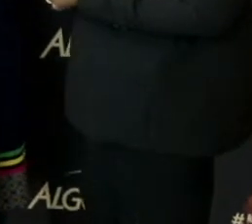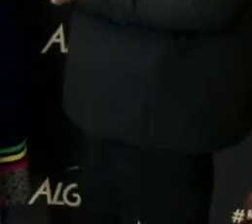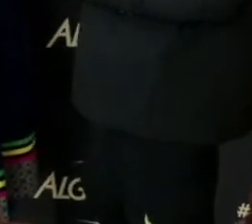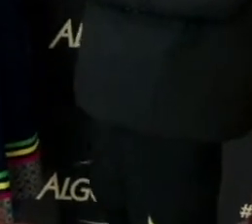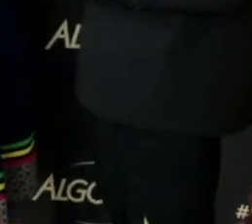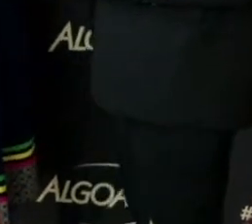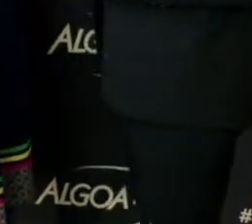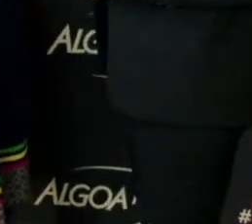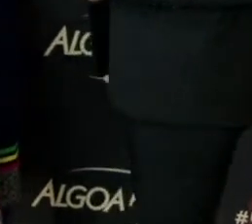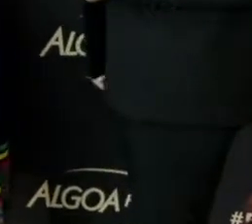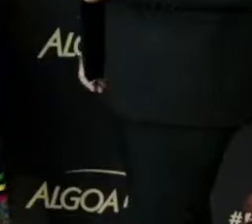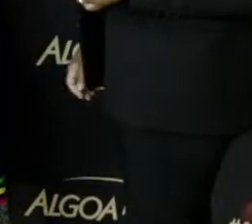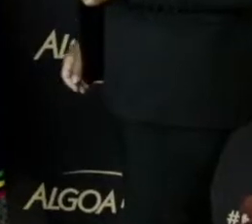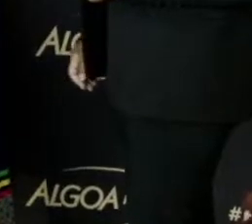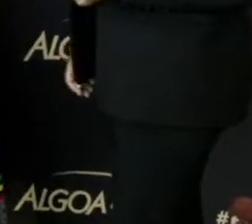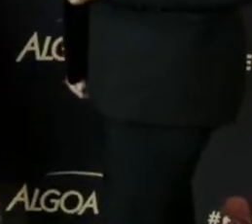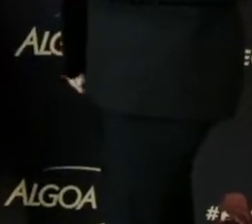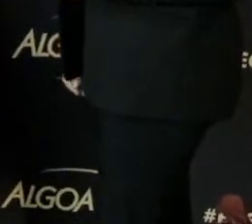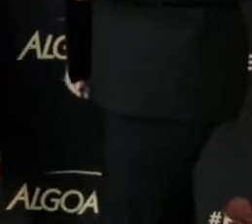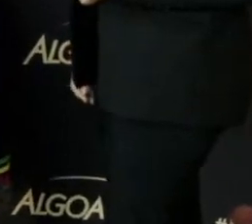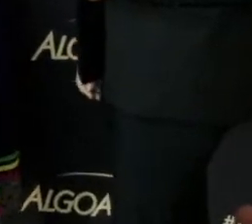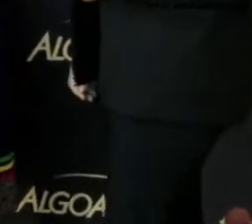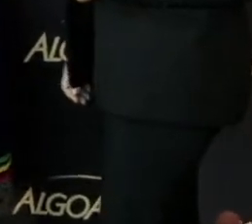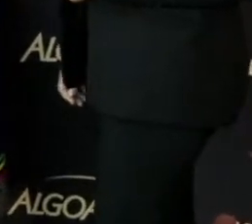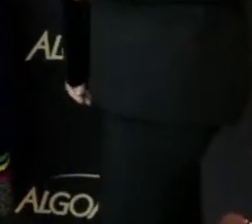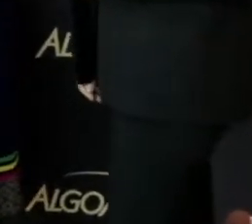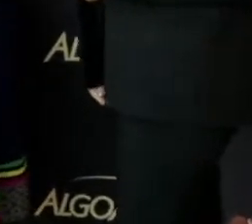Bulelo Sogoni,